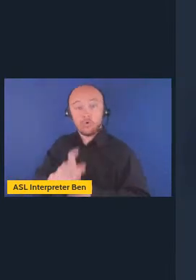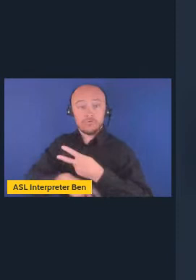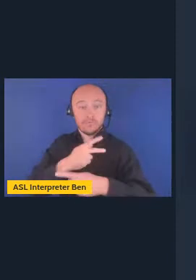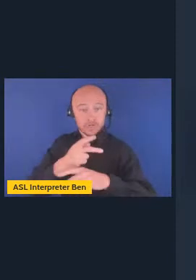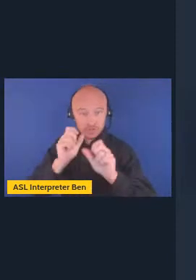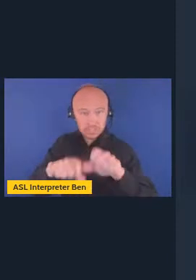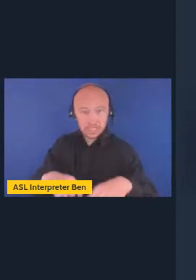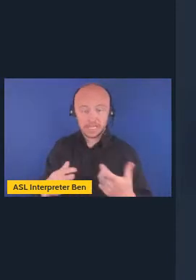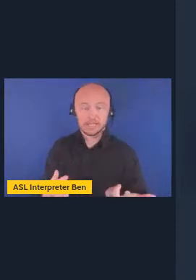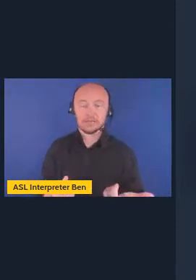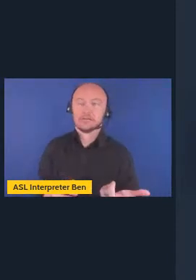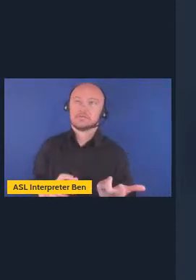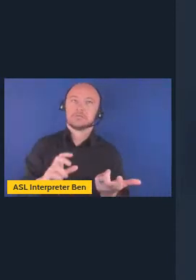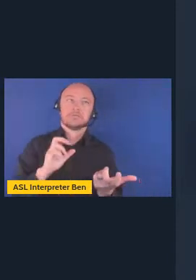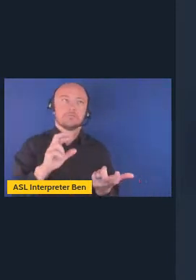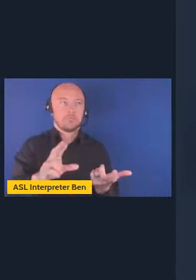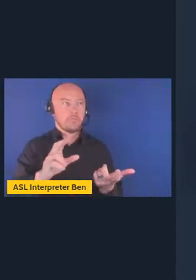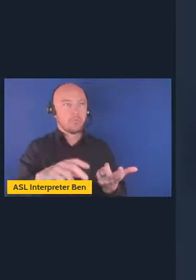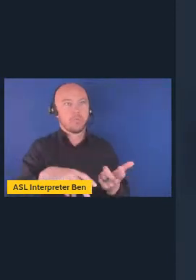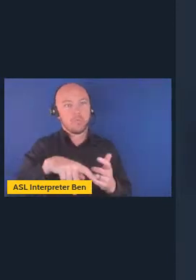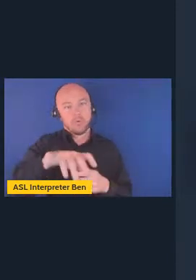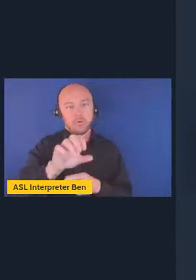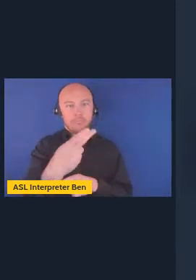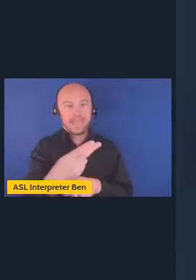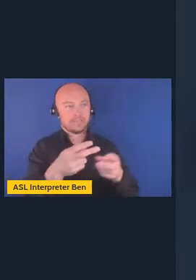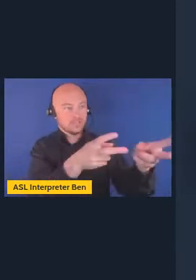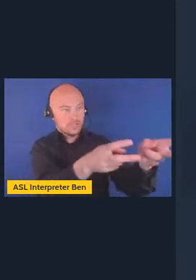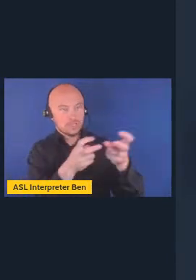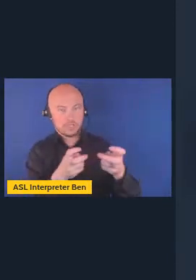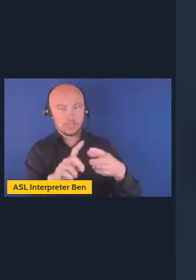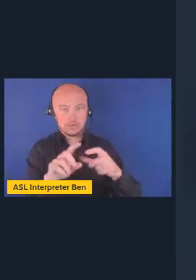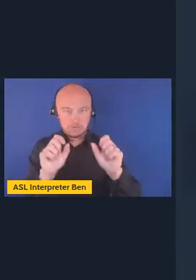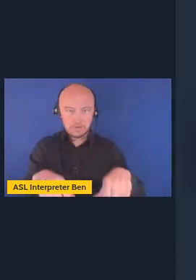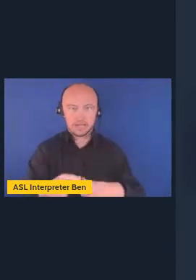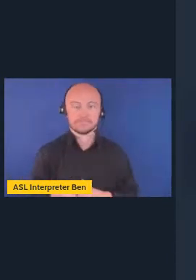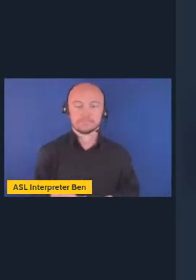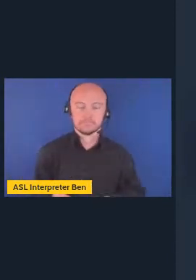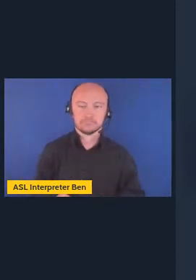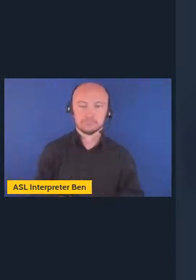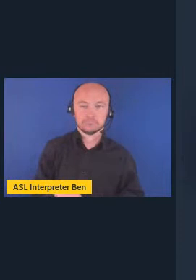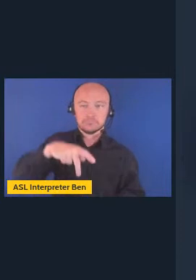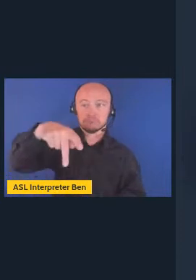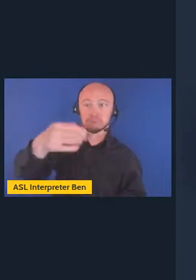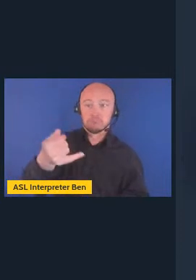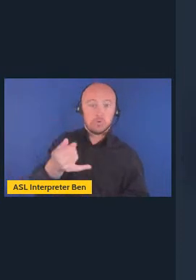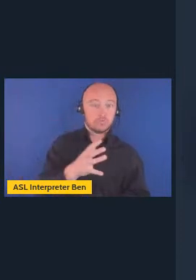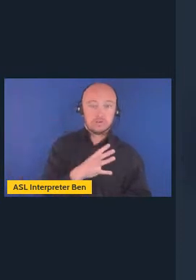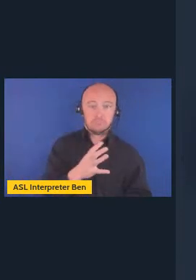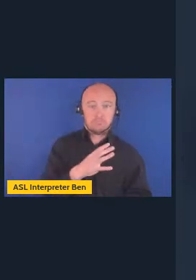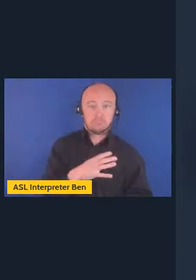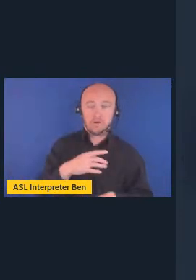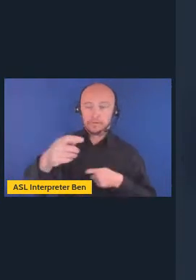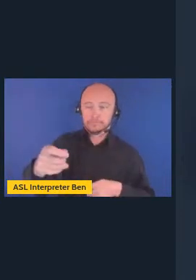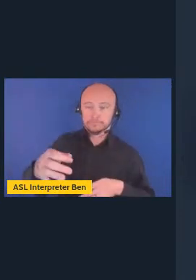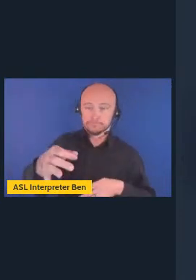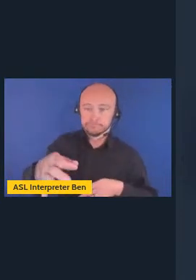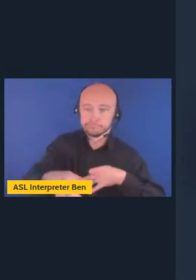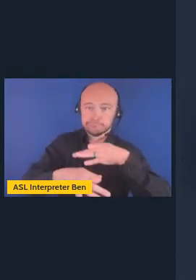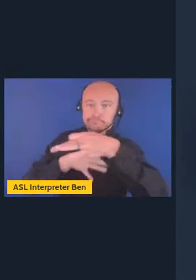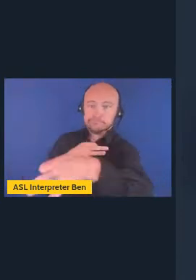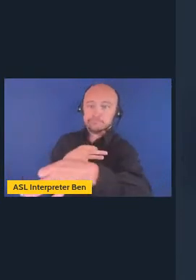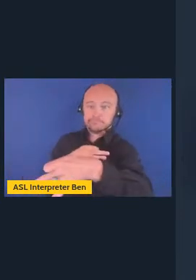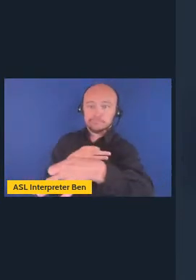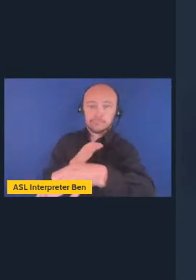tell Projen to use a patched fork that you maintain yourself. Projen will then replace any matching action with the one that you've